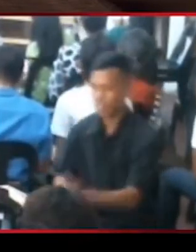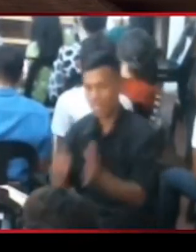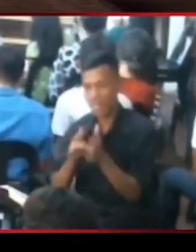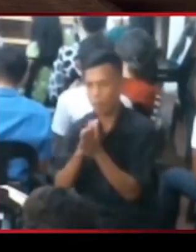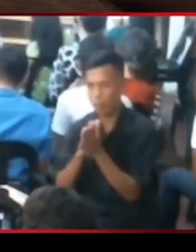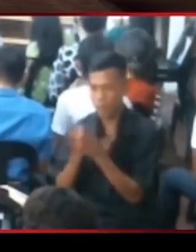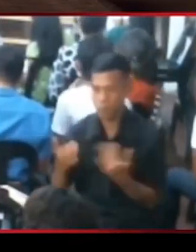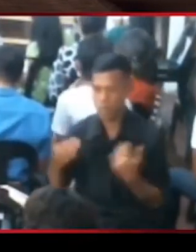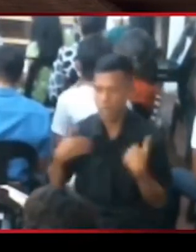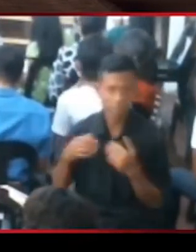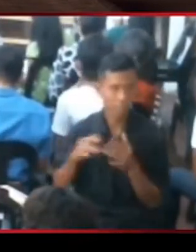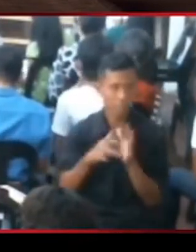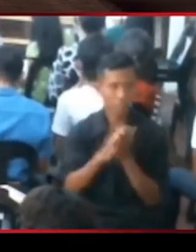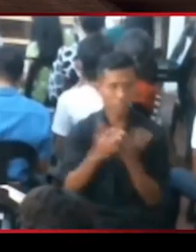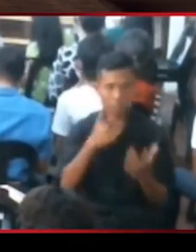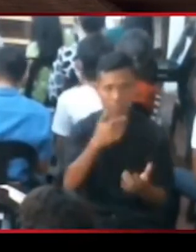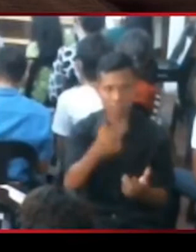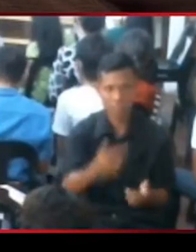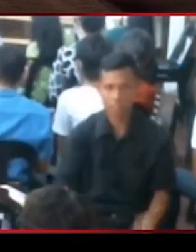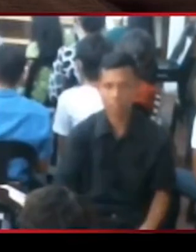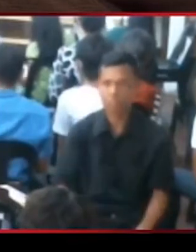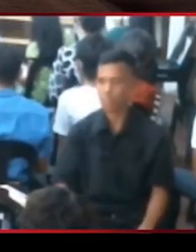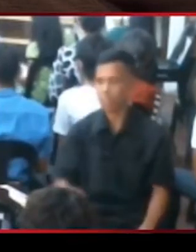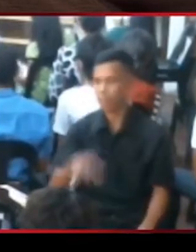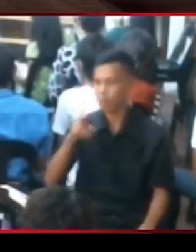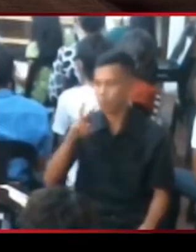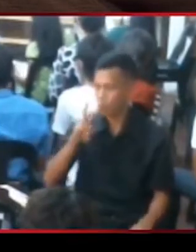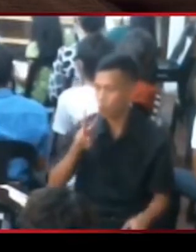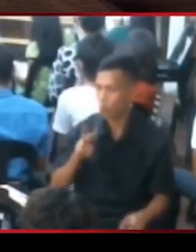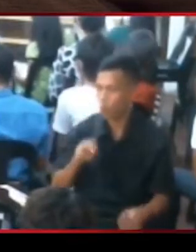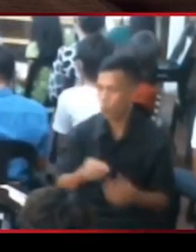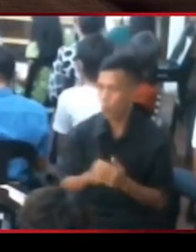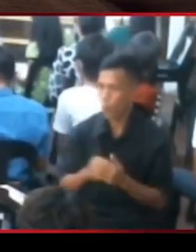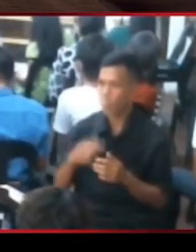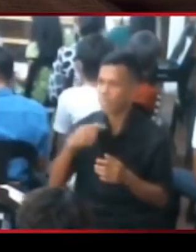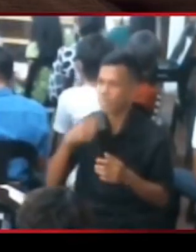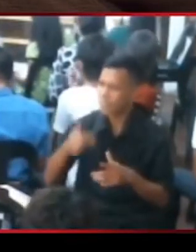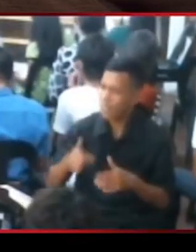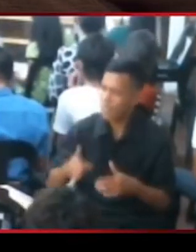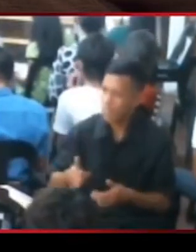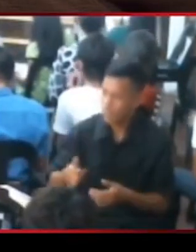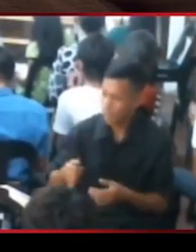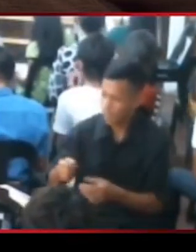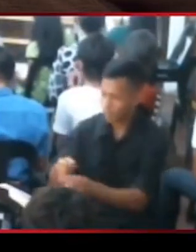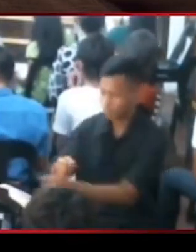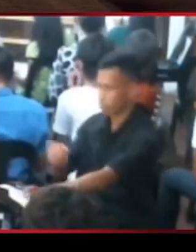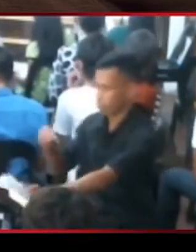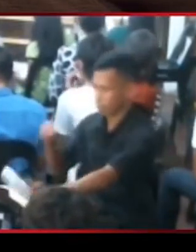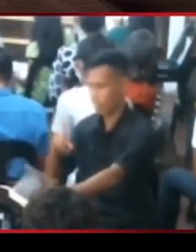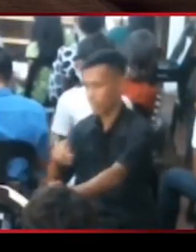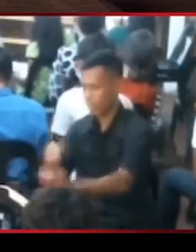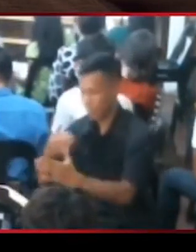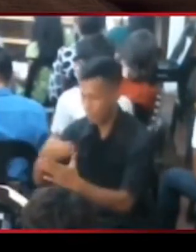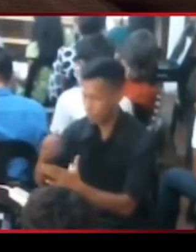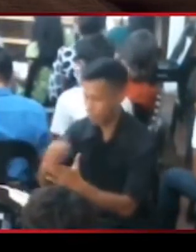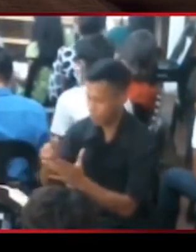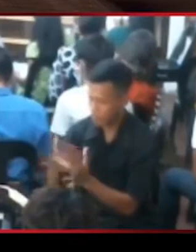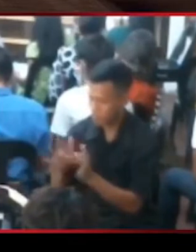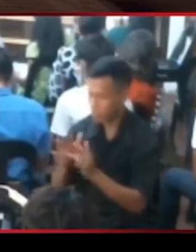Chapter 2, verse 15 and 16. I'm not sure I got